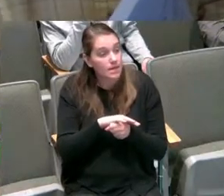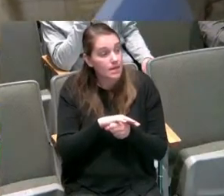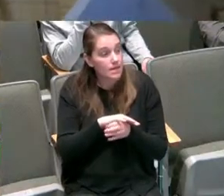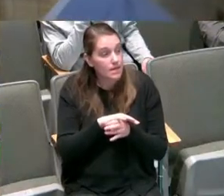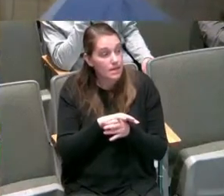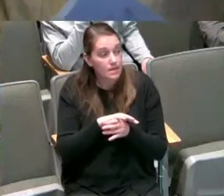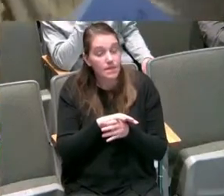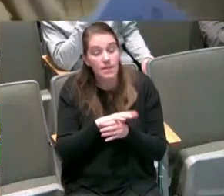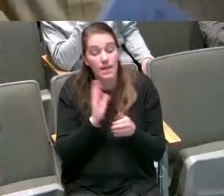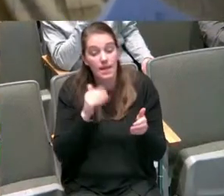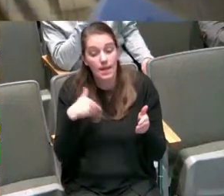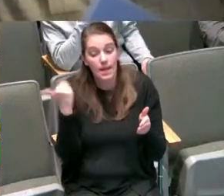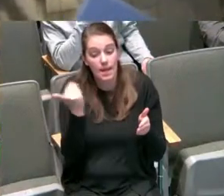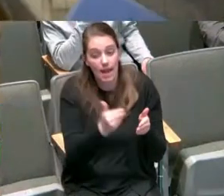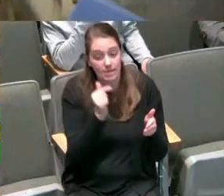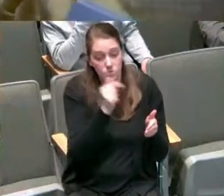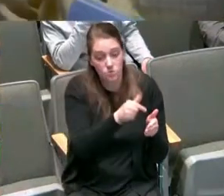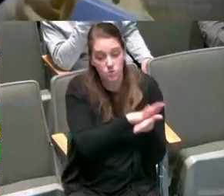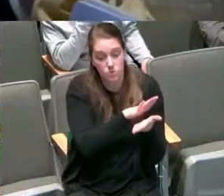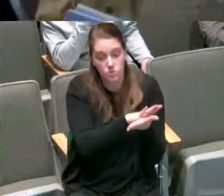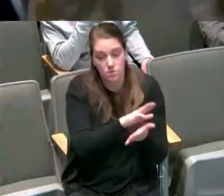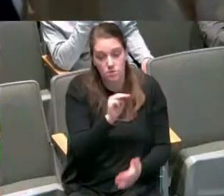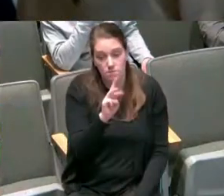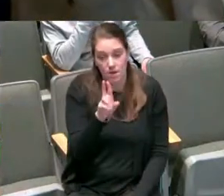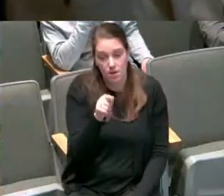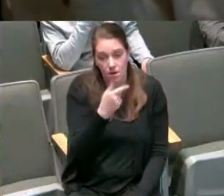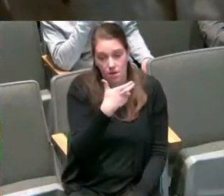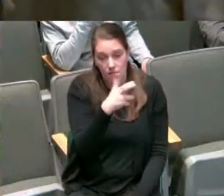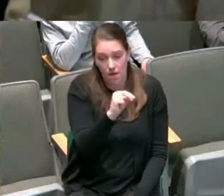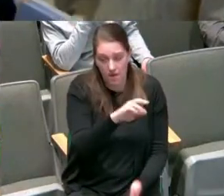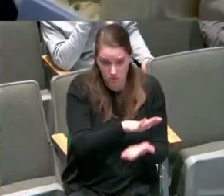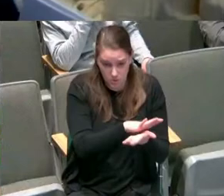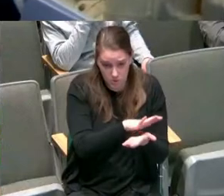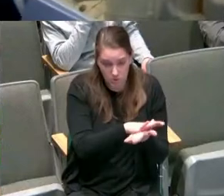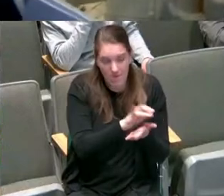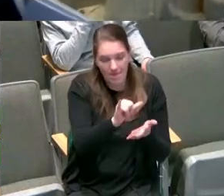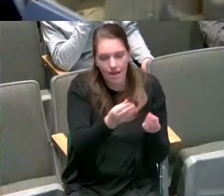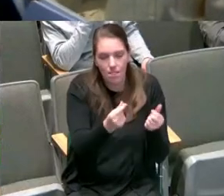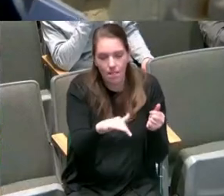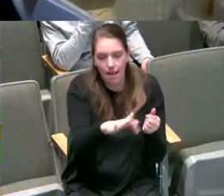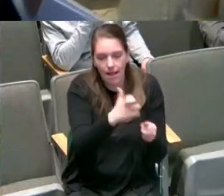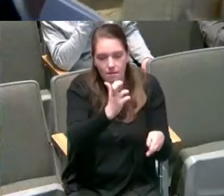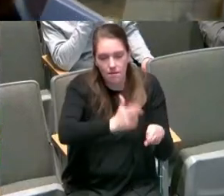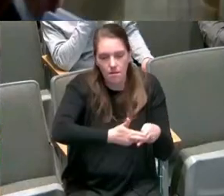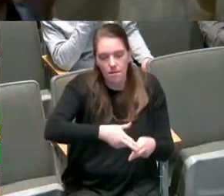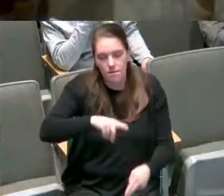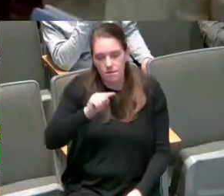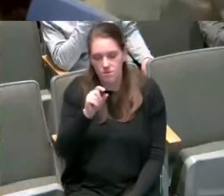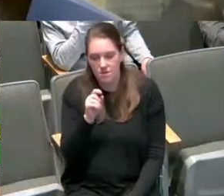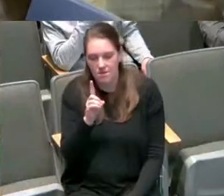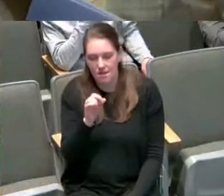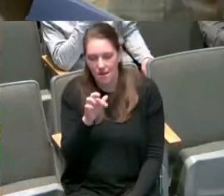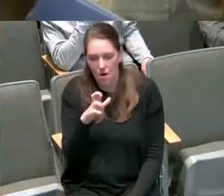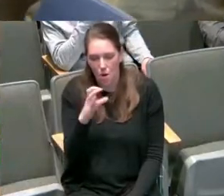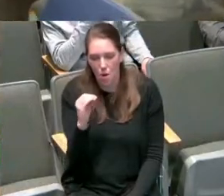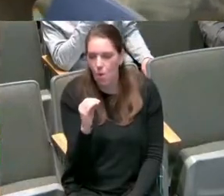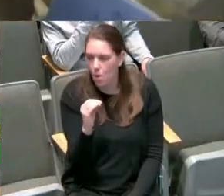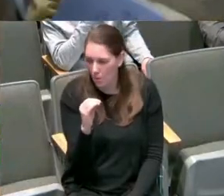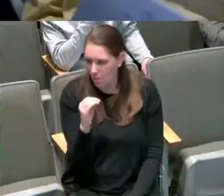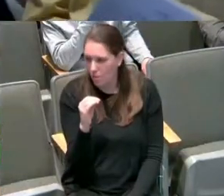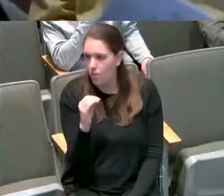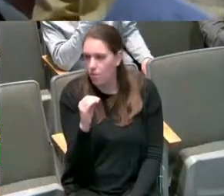next to the marathon School in the Plato land that was formerly known as the the tadaro property it's kind of